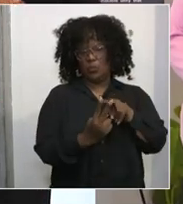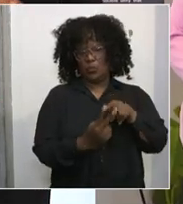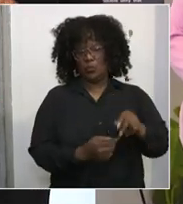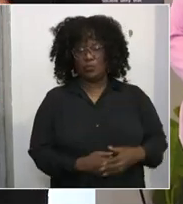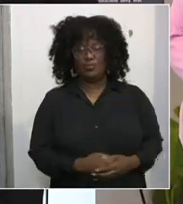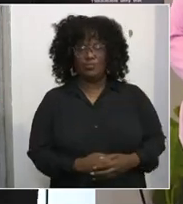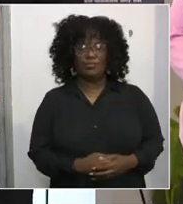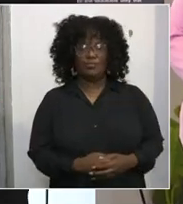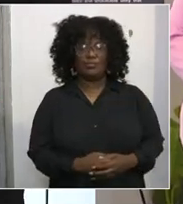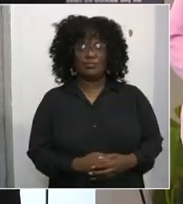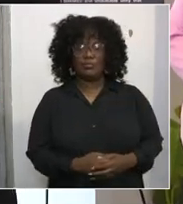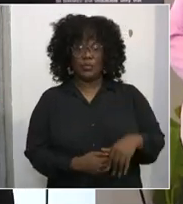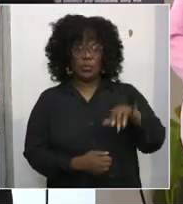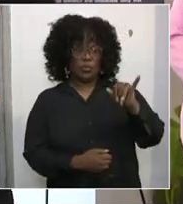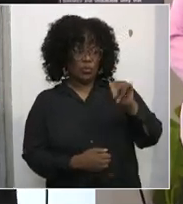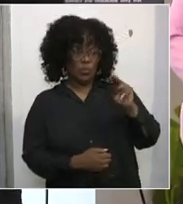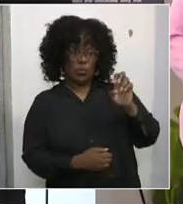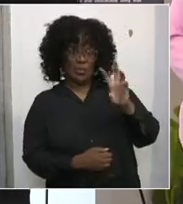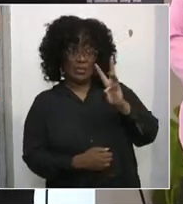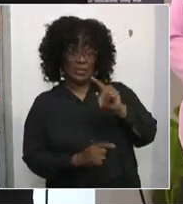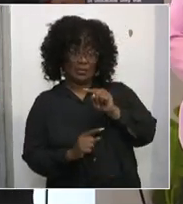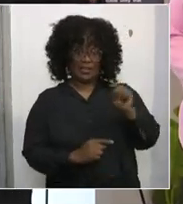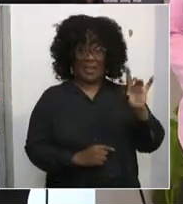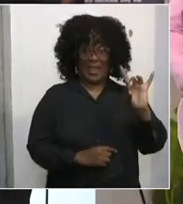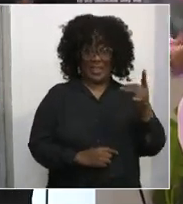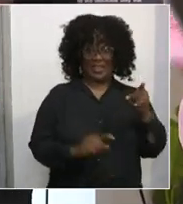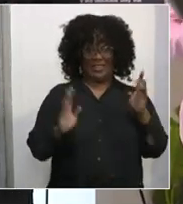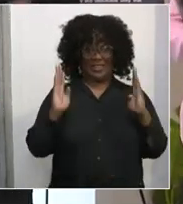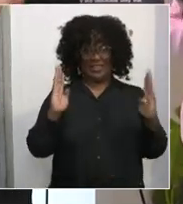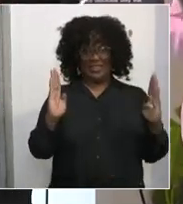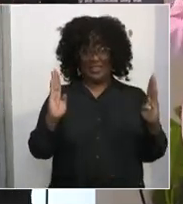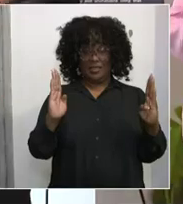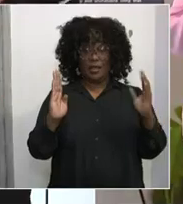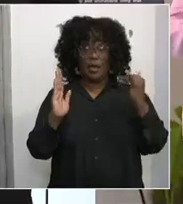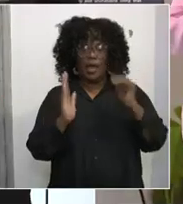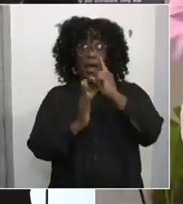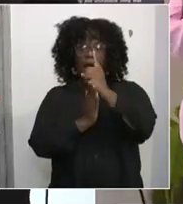we are staying open later and opening early for that weekend.